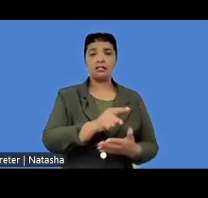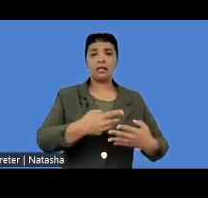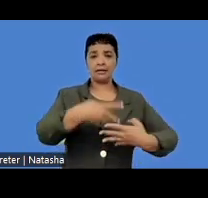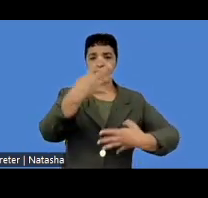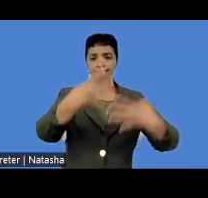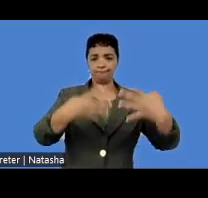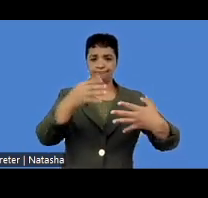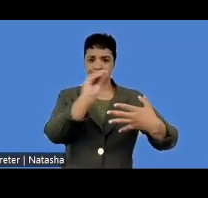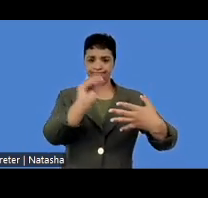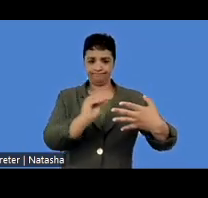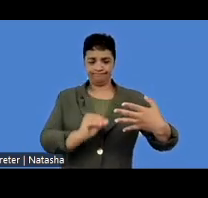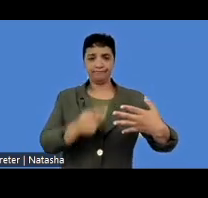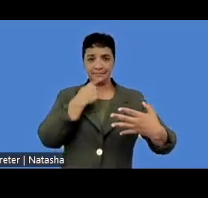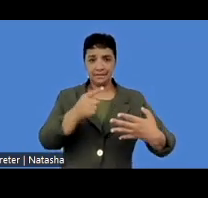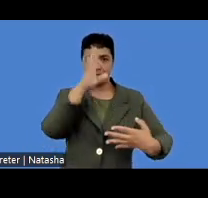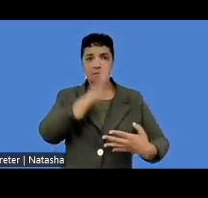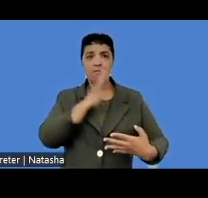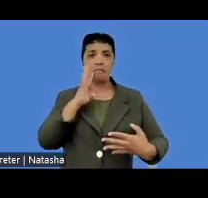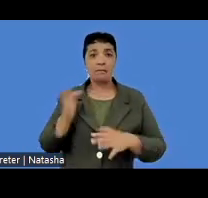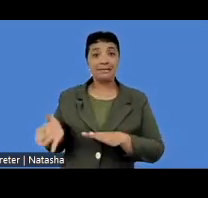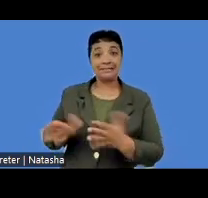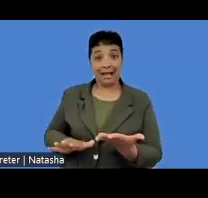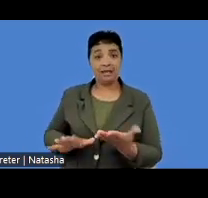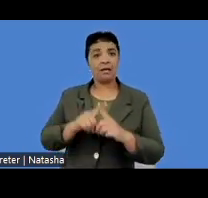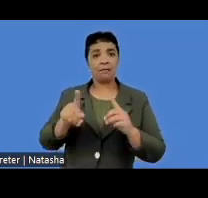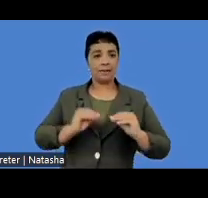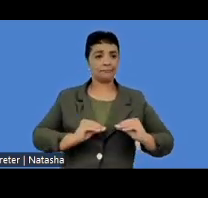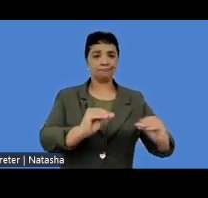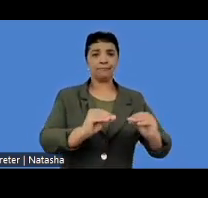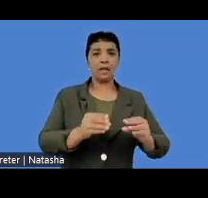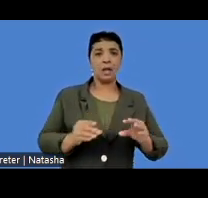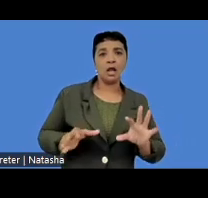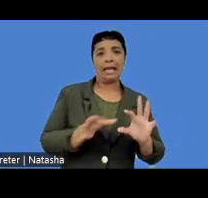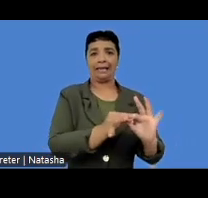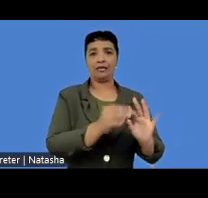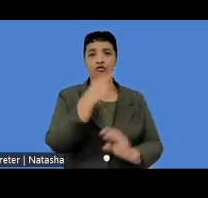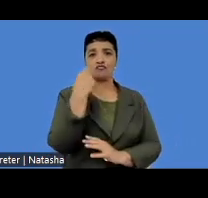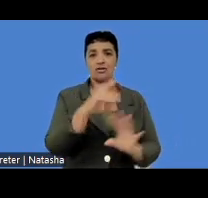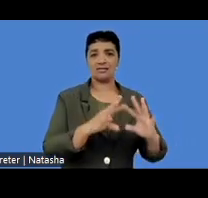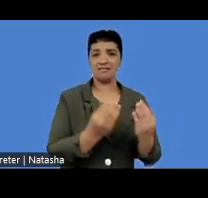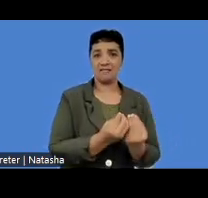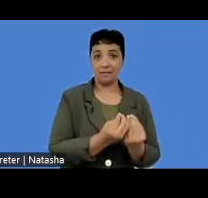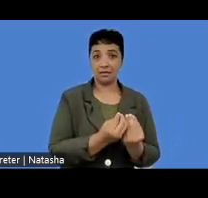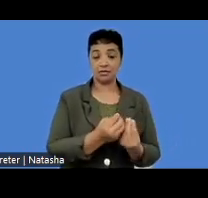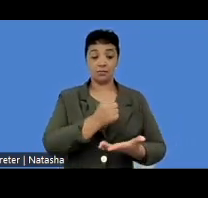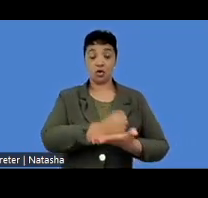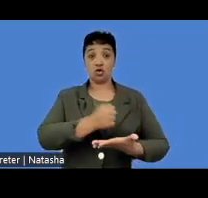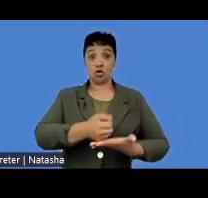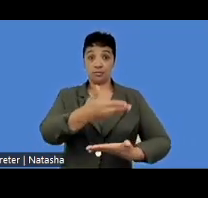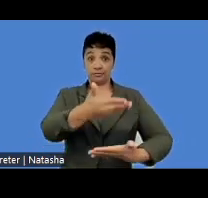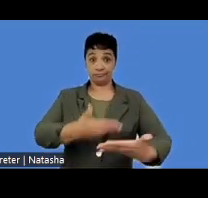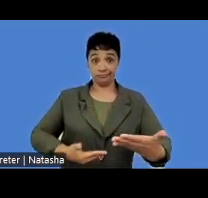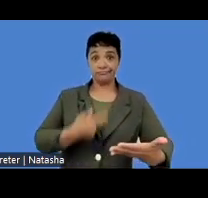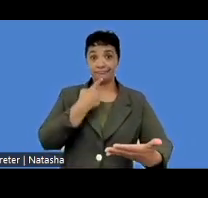orphans, and that is why they are transferred to Russian families. We documented cases where Russians were encouraged